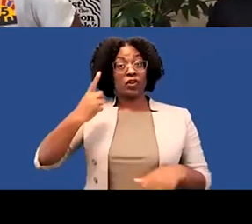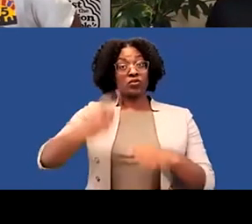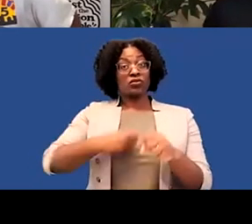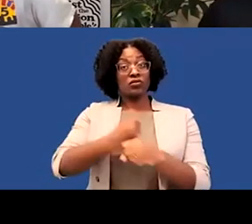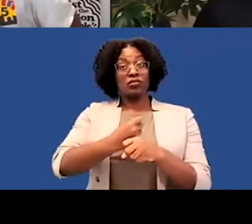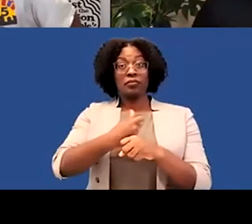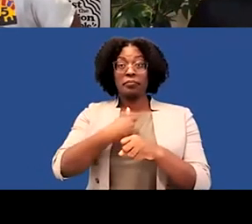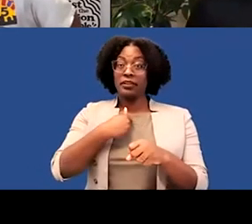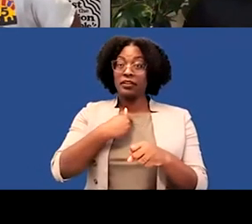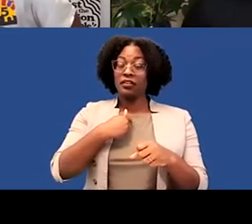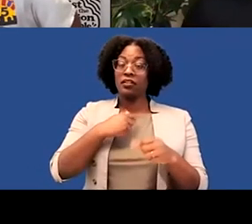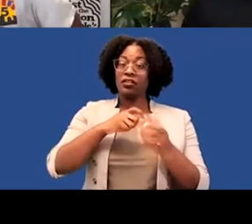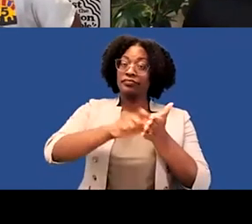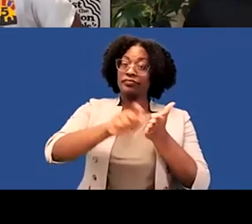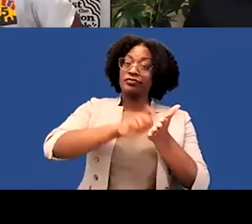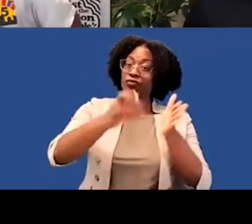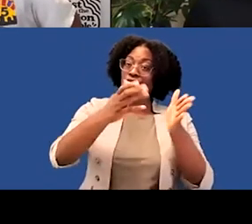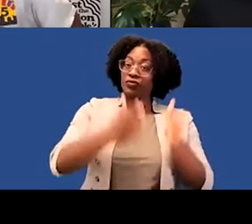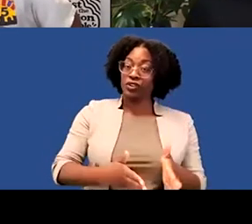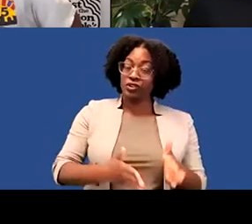year. And